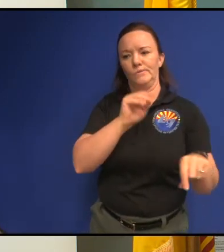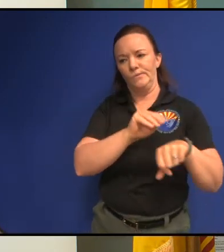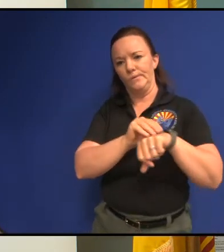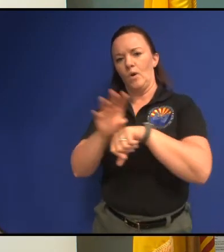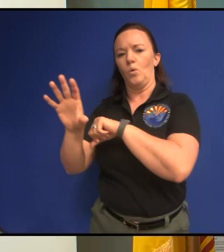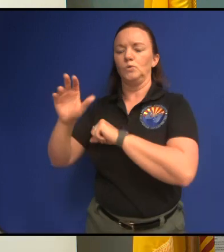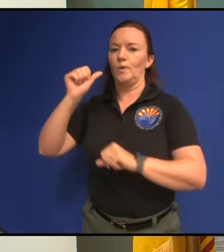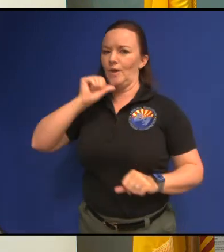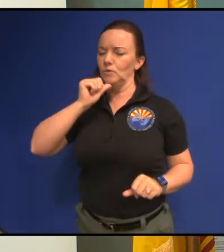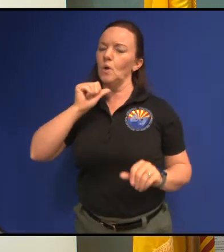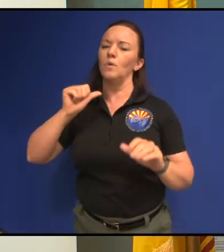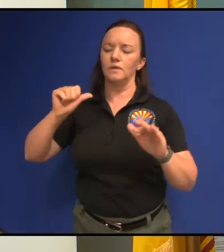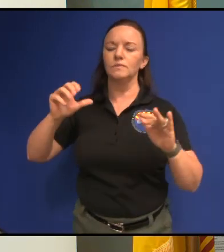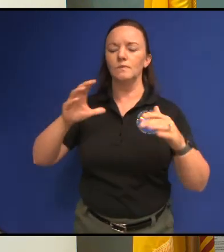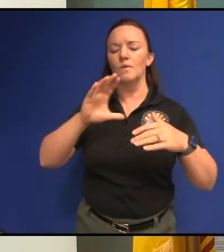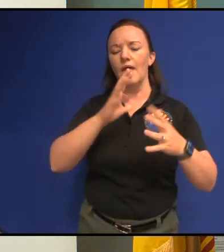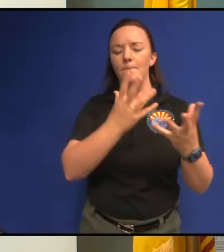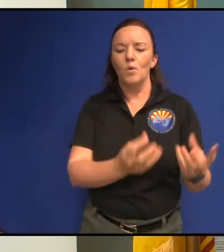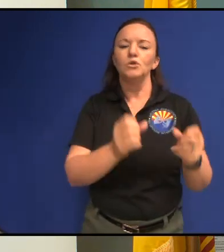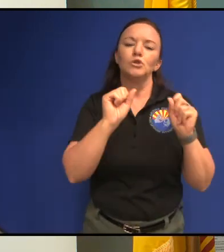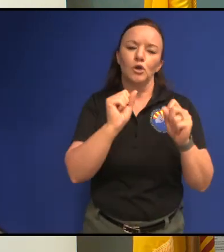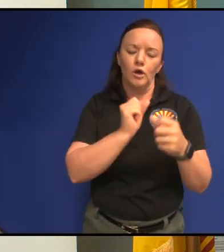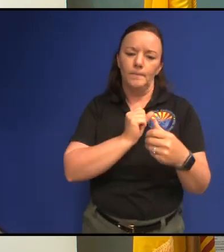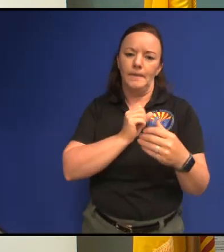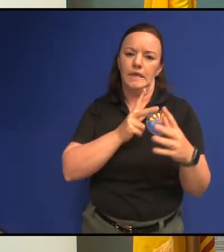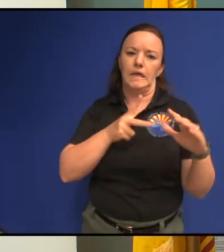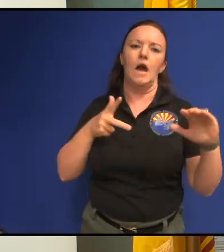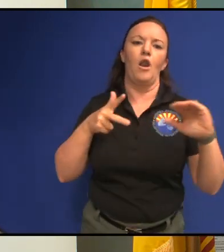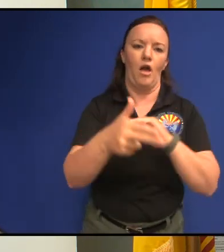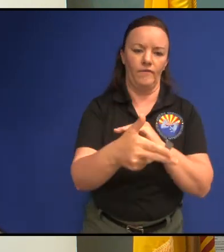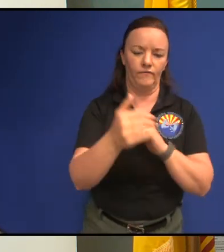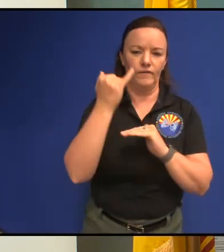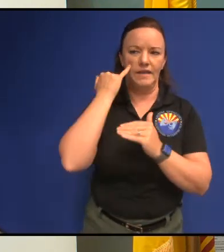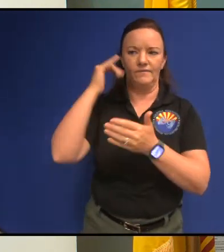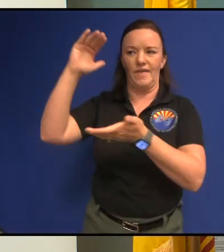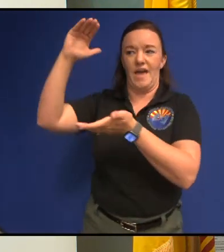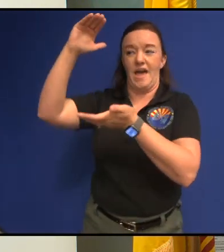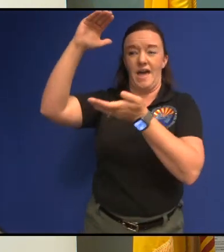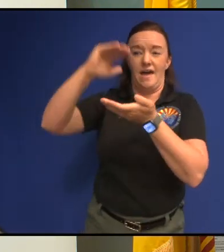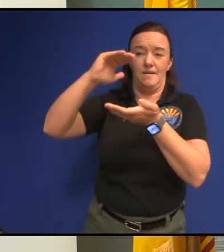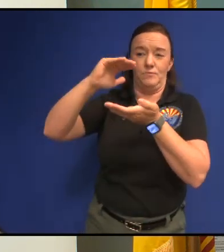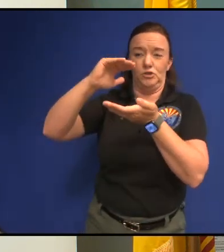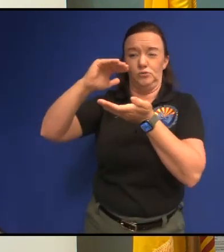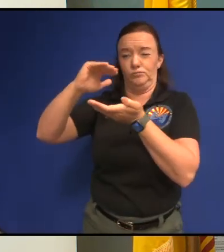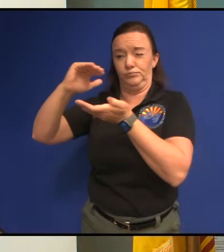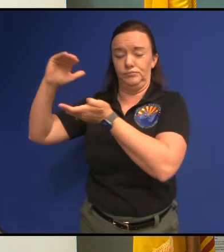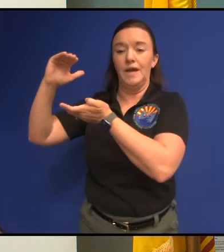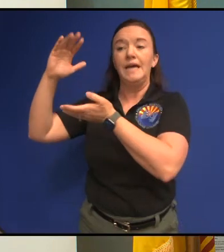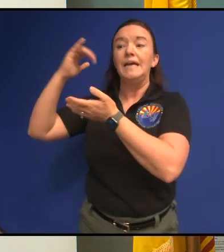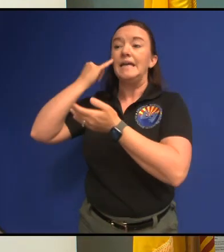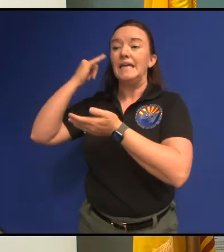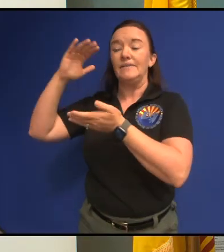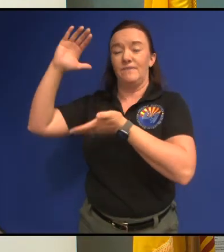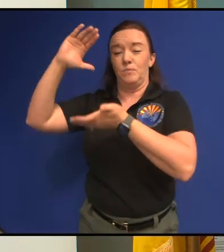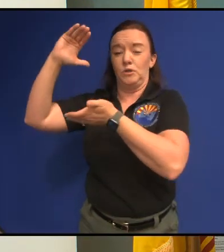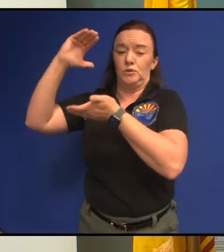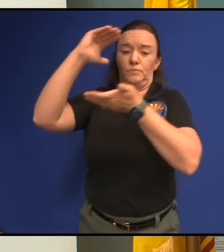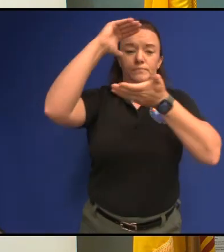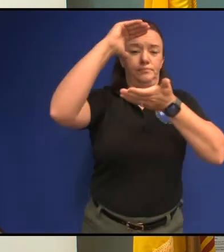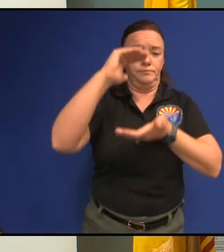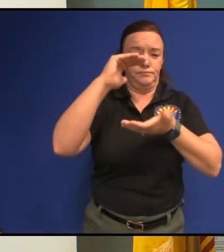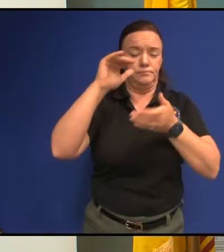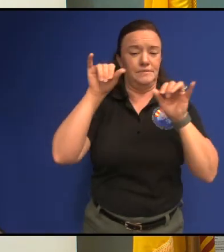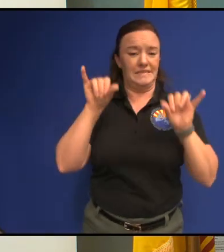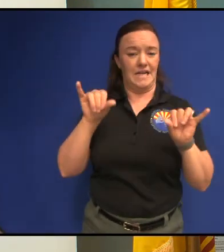over here. So we kind of cut off that moisture surge if we bring this high a little bit to the west. If we keep it in this position over here, kind of over the